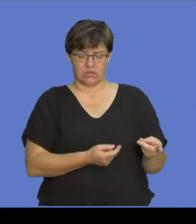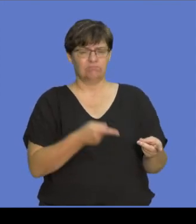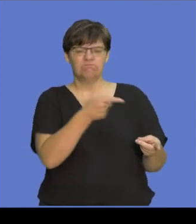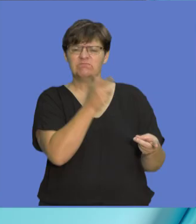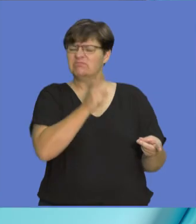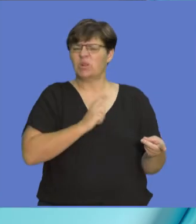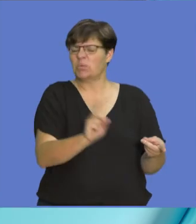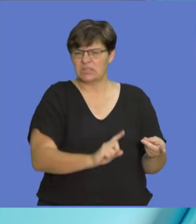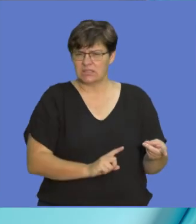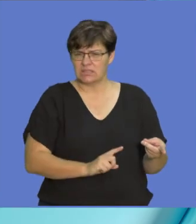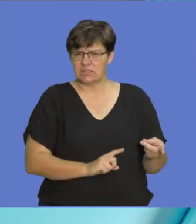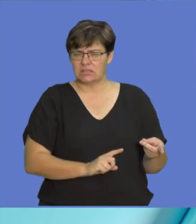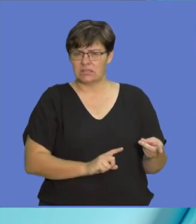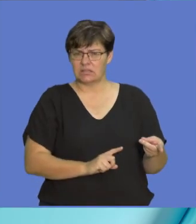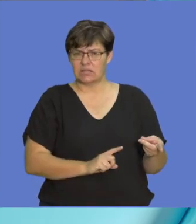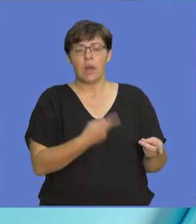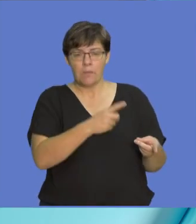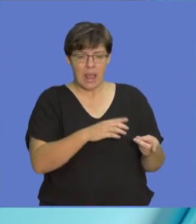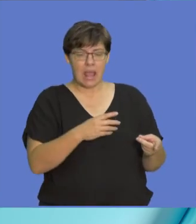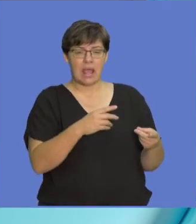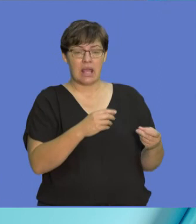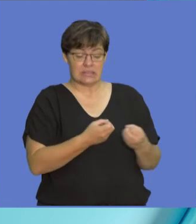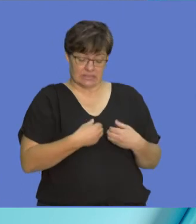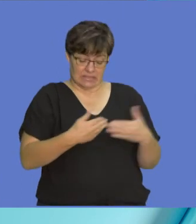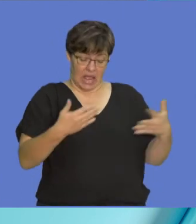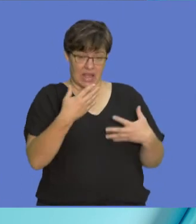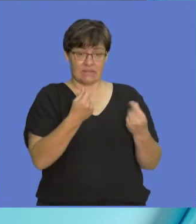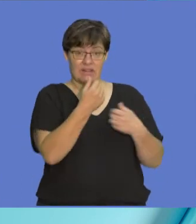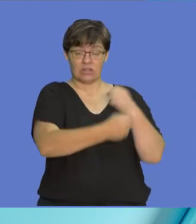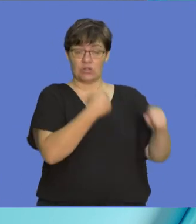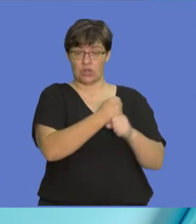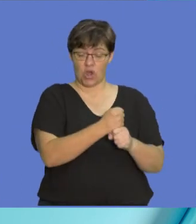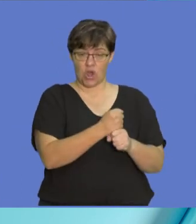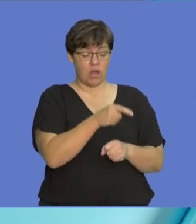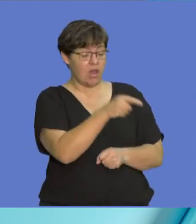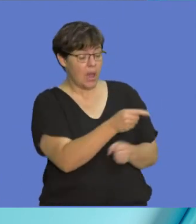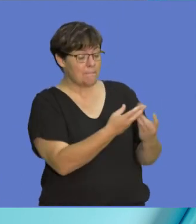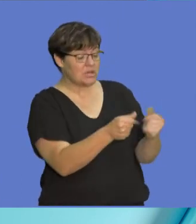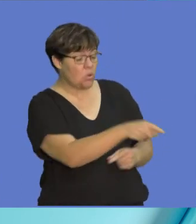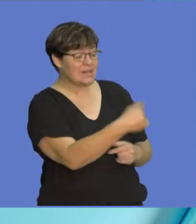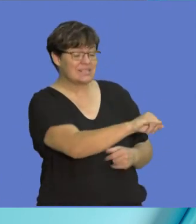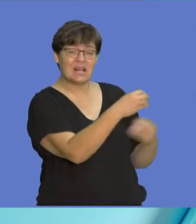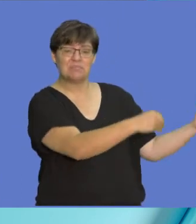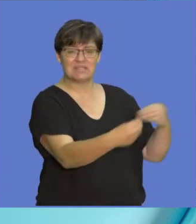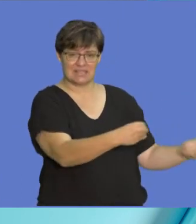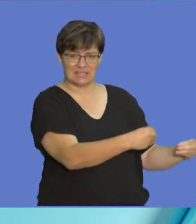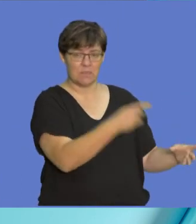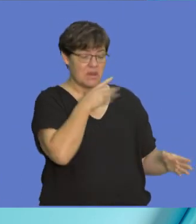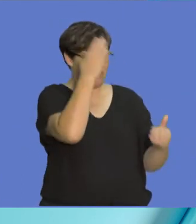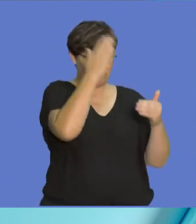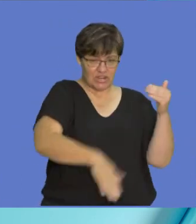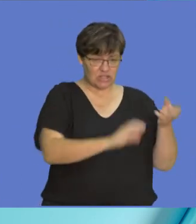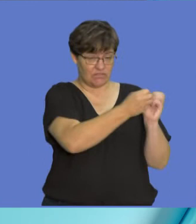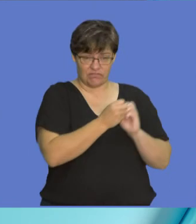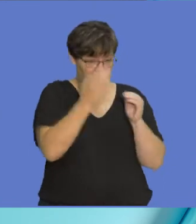you that when you started your financial year, the value of your materials that were not completely